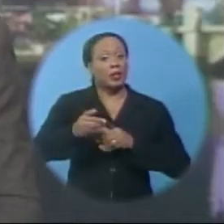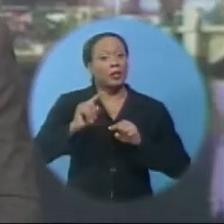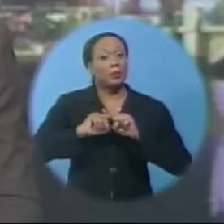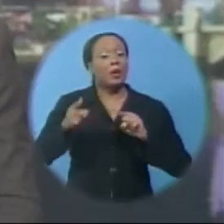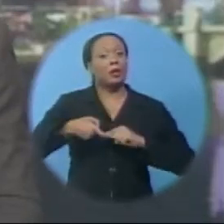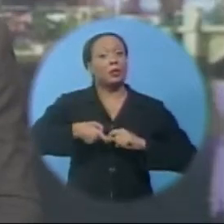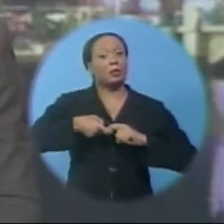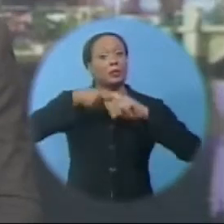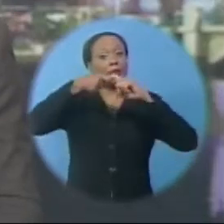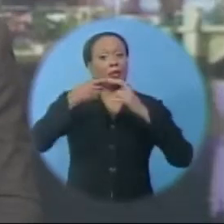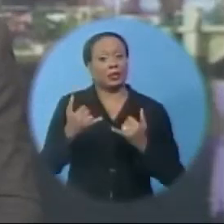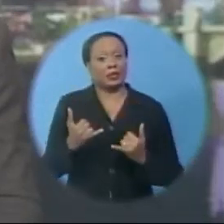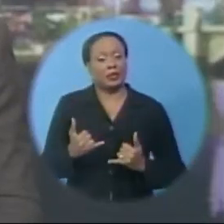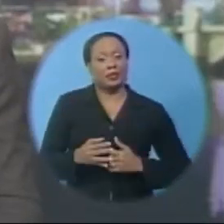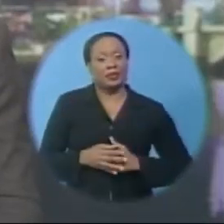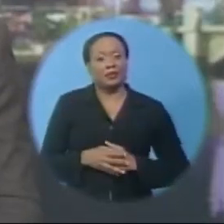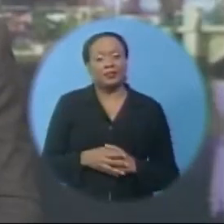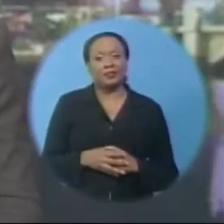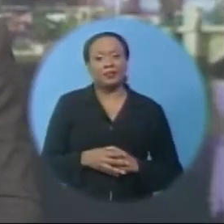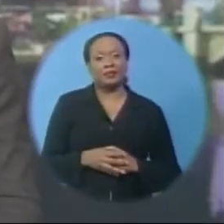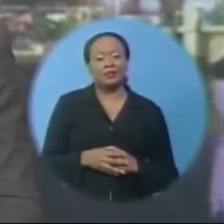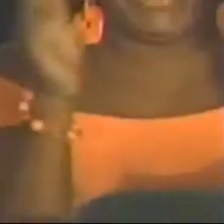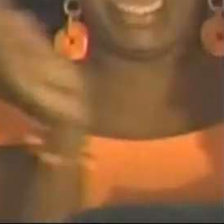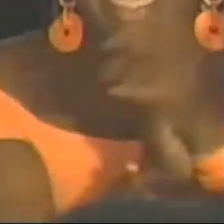making headlines across the region.